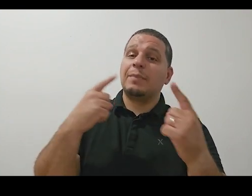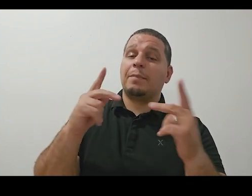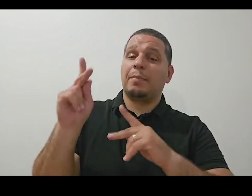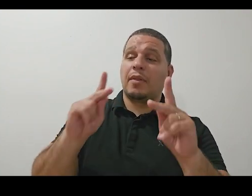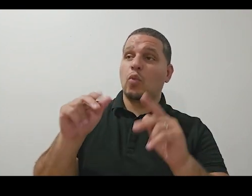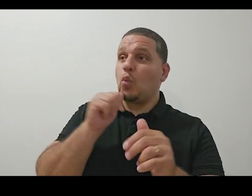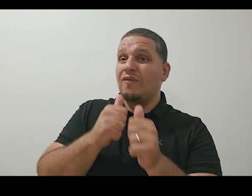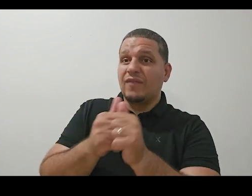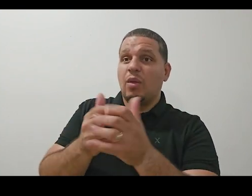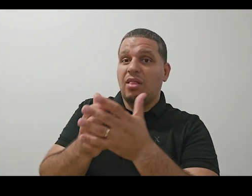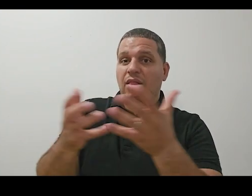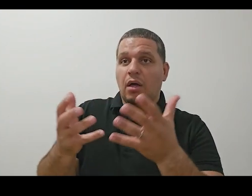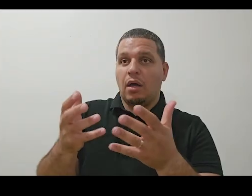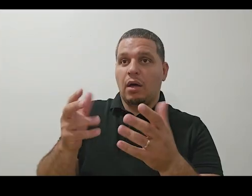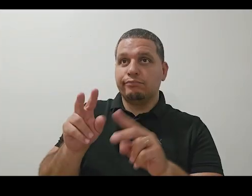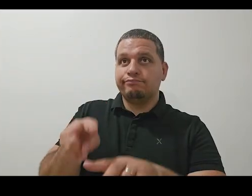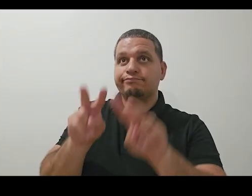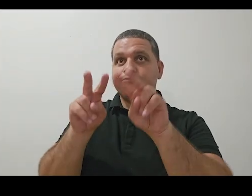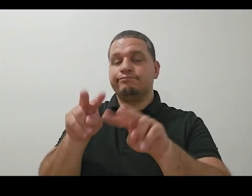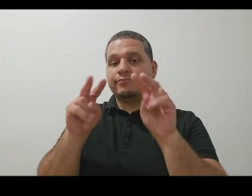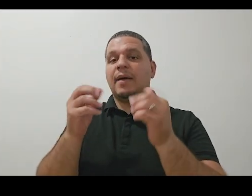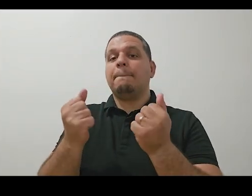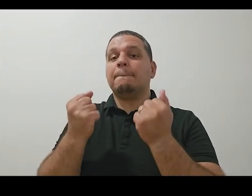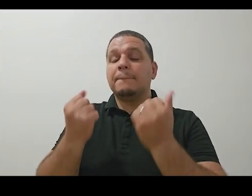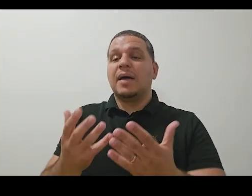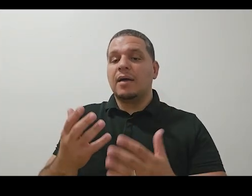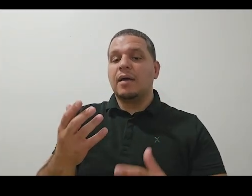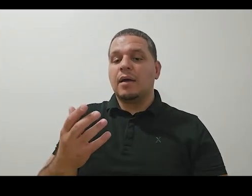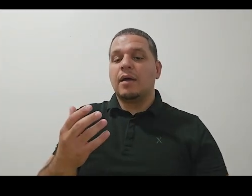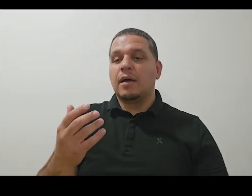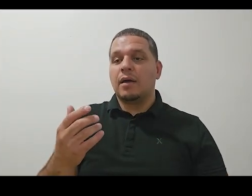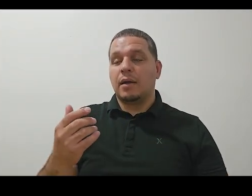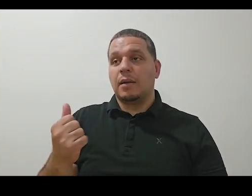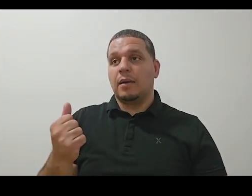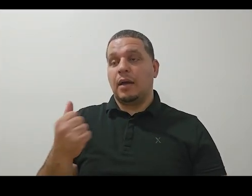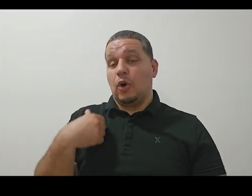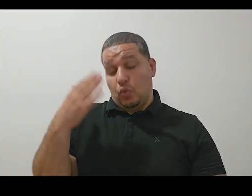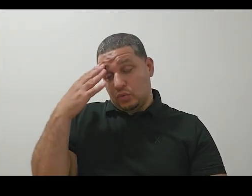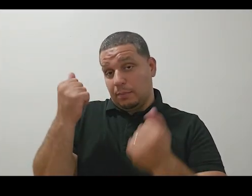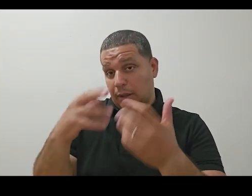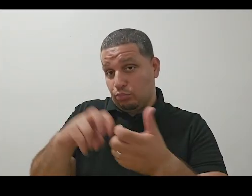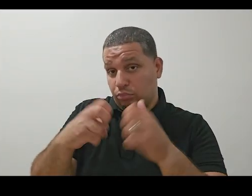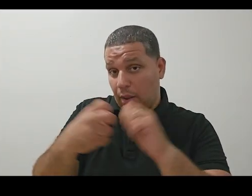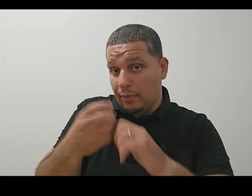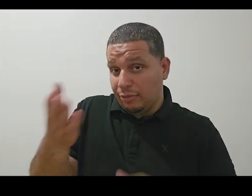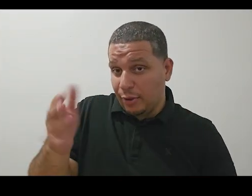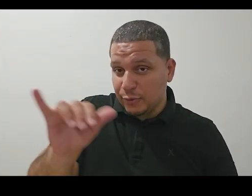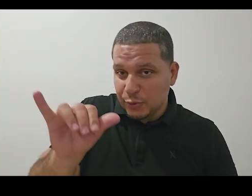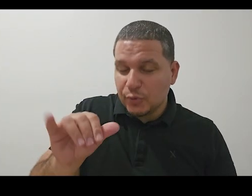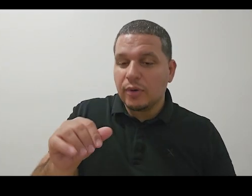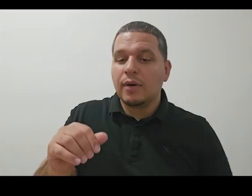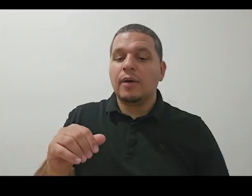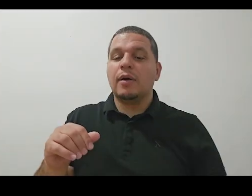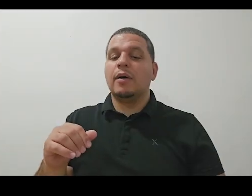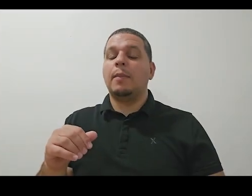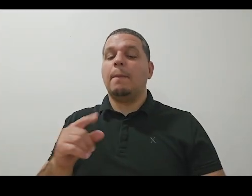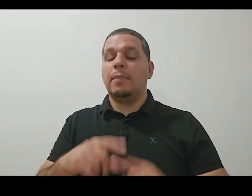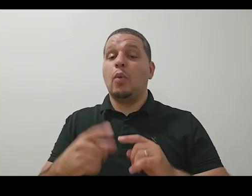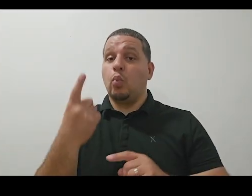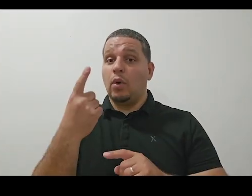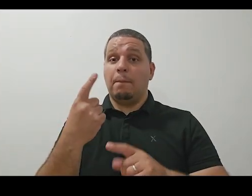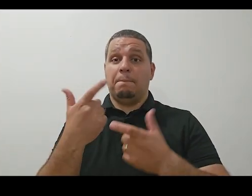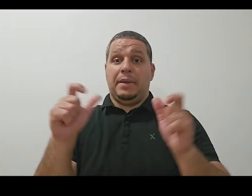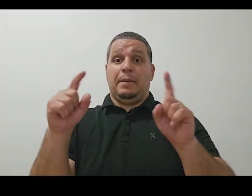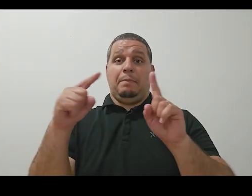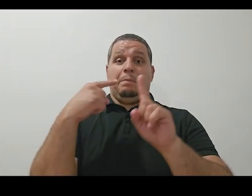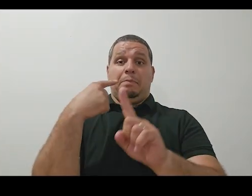especially young people who follow a lot nowadays, a lot of them, I know there are many problems there, yes, but one